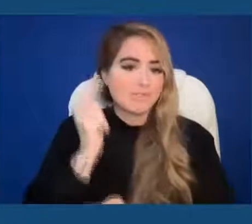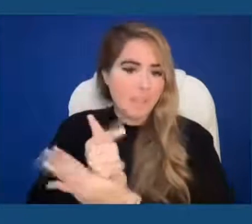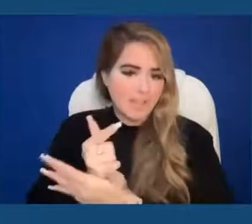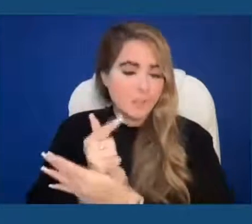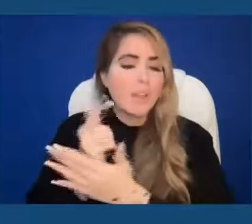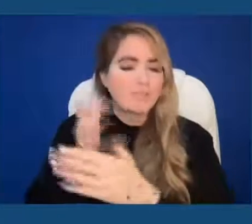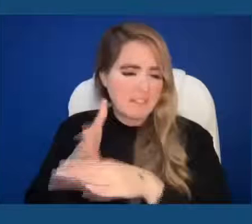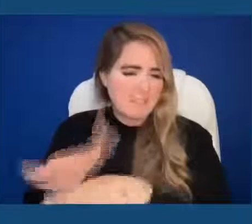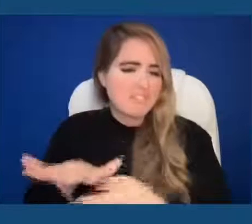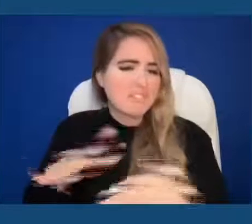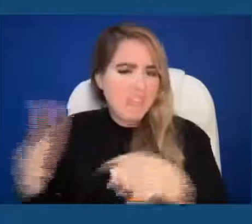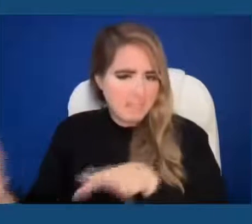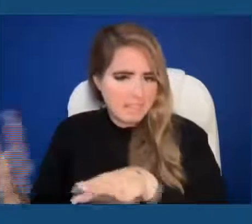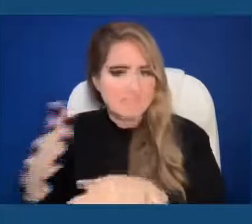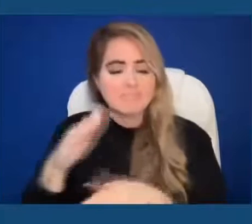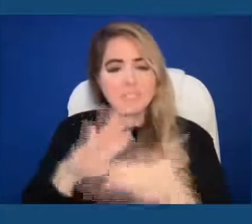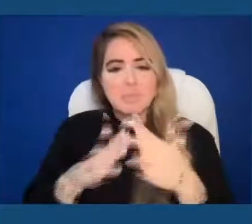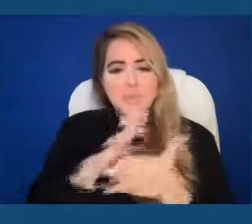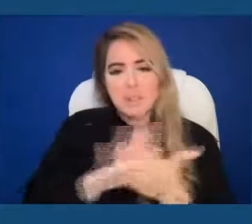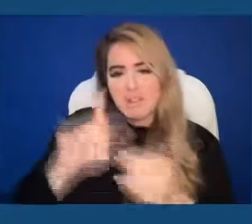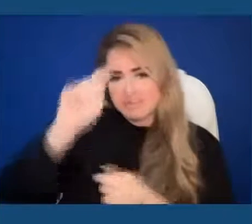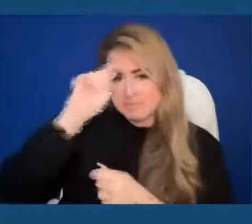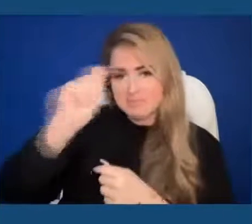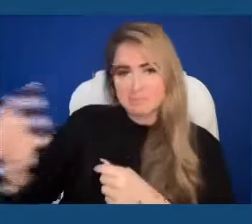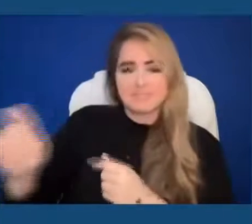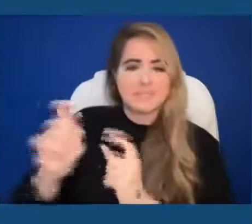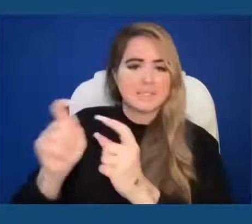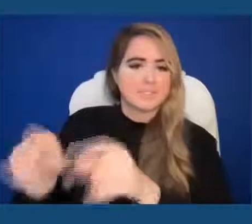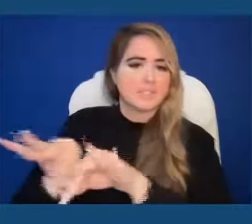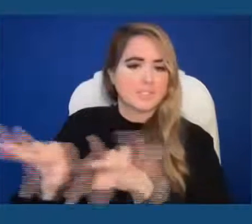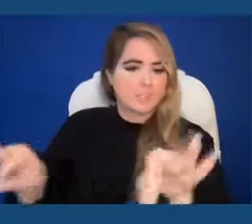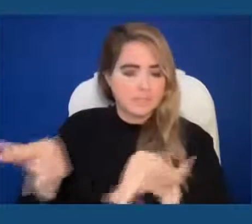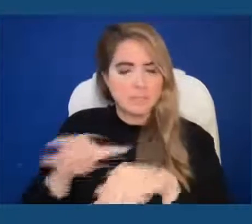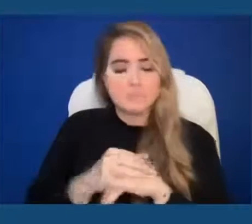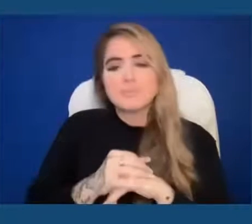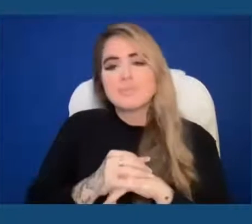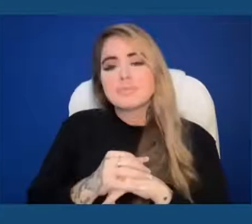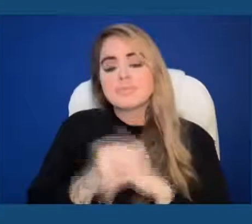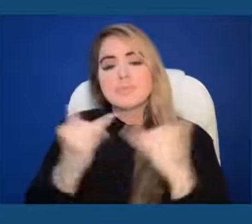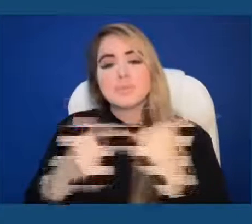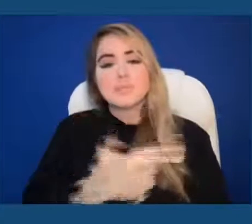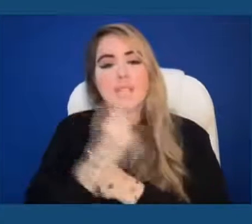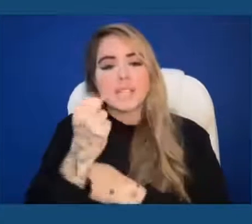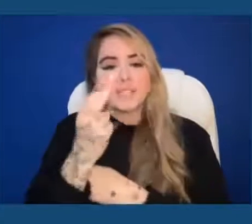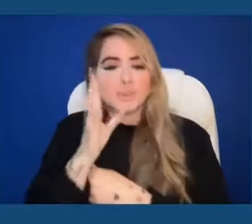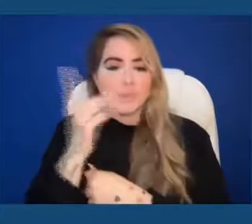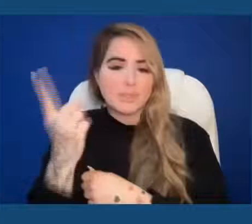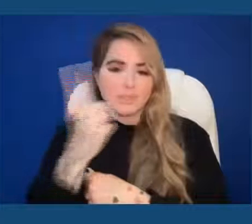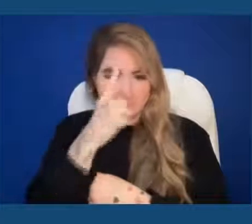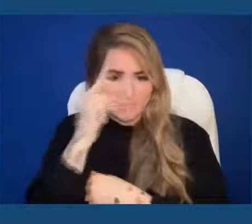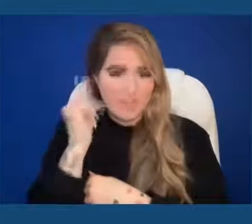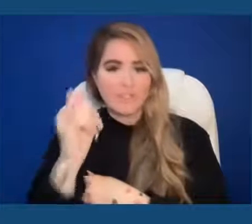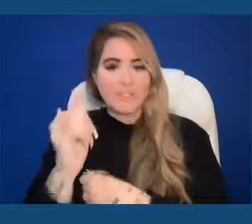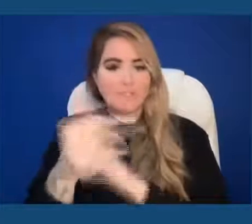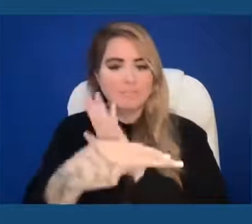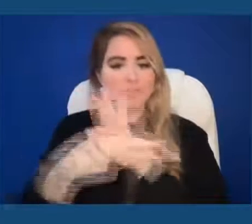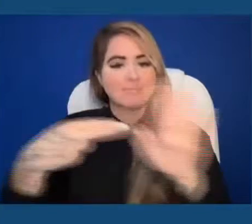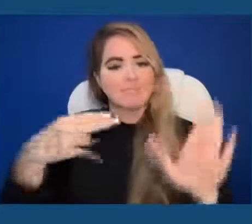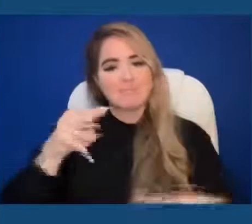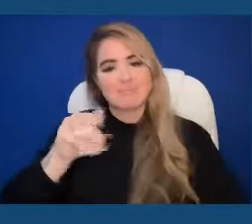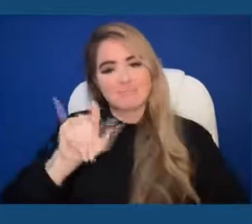College with her associate's degree in human services. And now today, she will forever be known as Melanie's